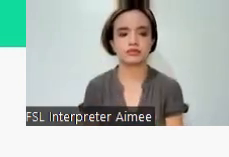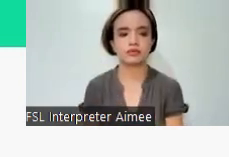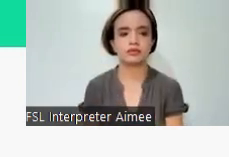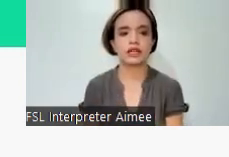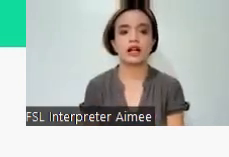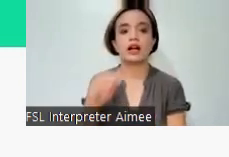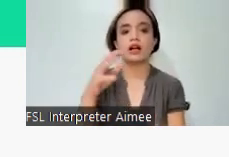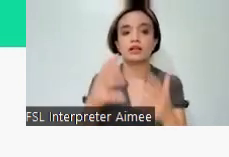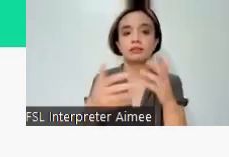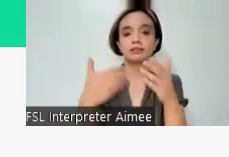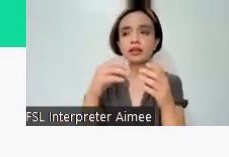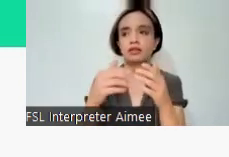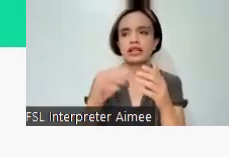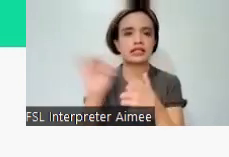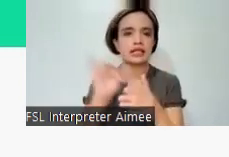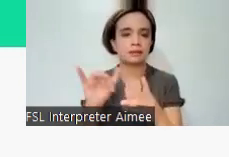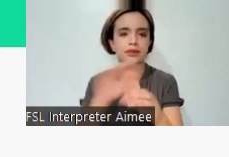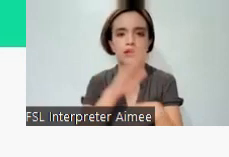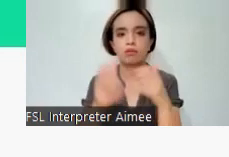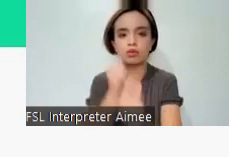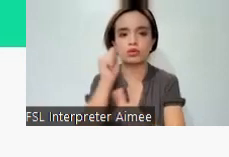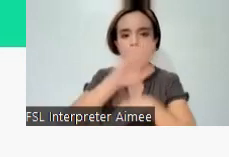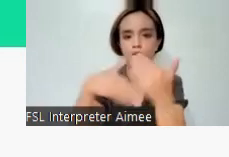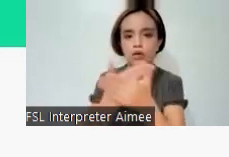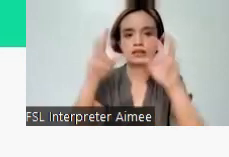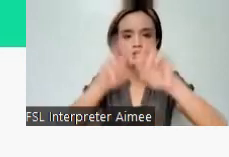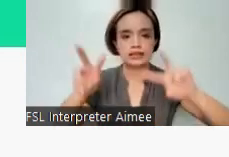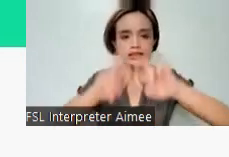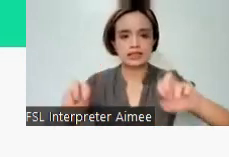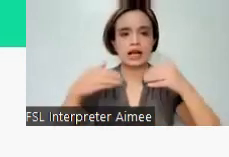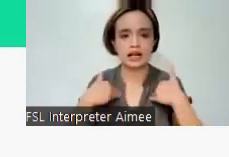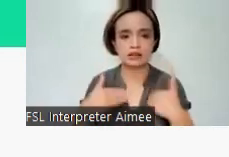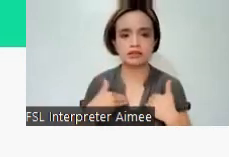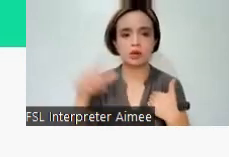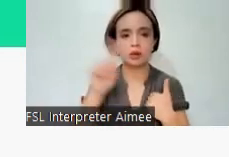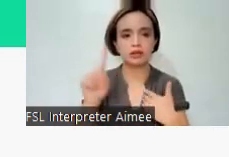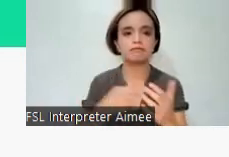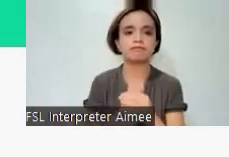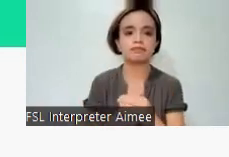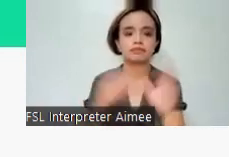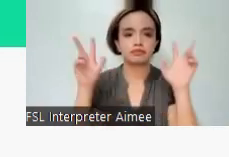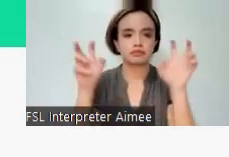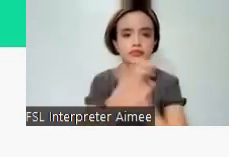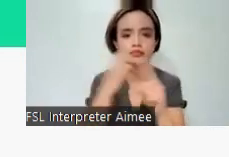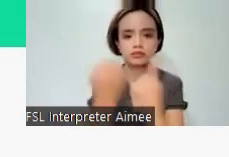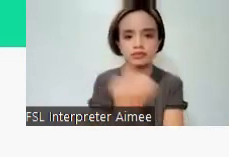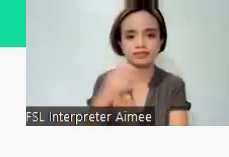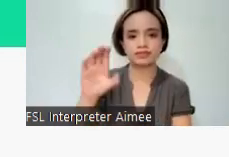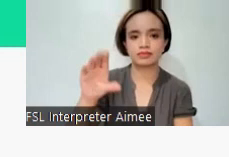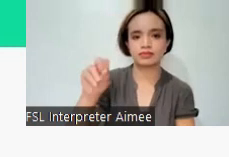Almost all the studies that were reviewed employed a contrived environment. It was rare for the